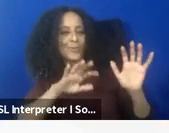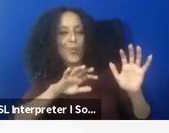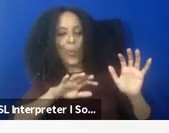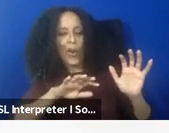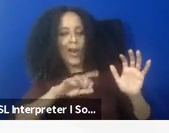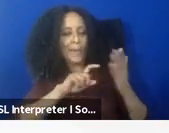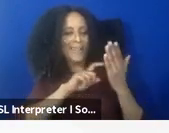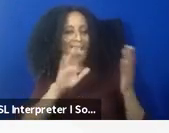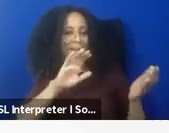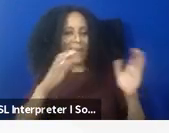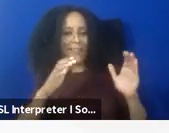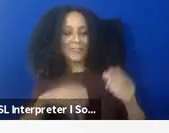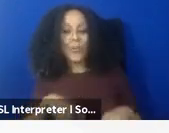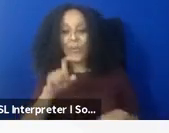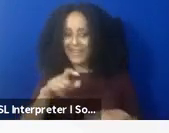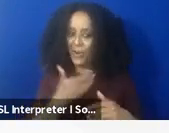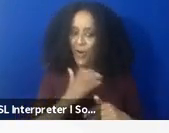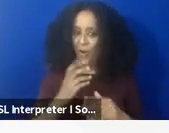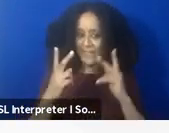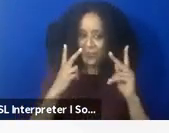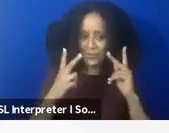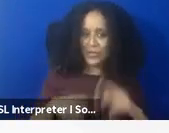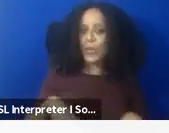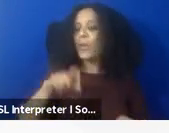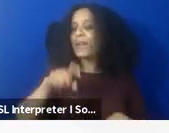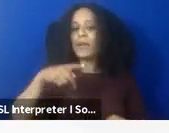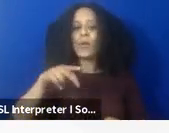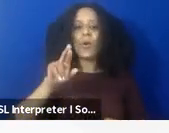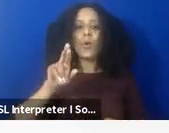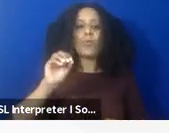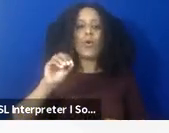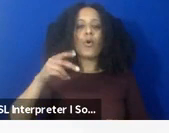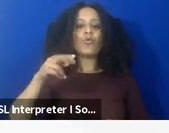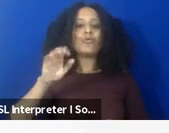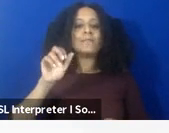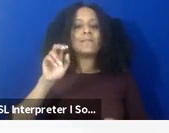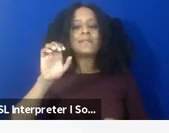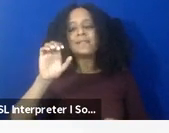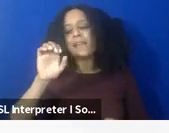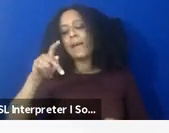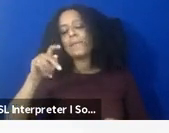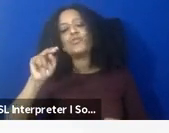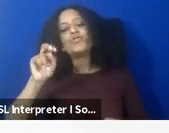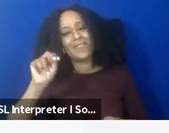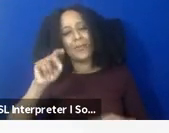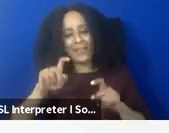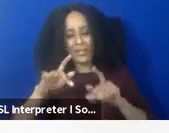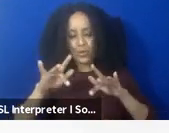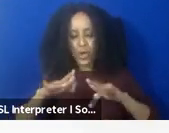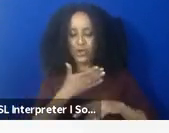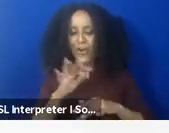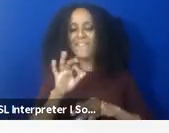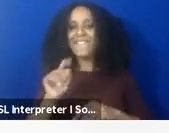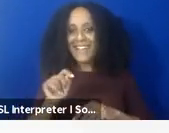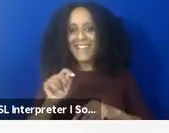these sensory systems. We need our vision, we need proprioception, particularly that sense of touch in our feet, and the vestibular system.